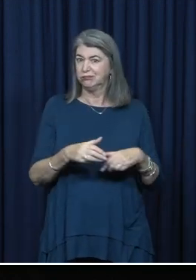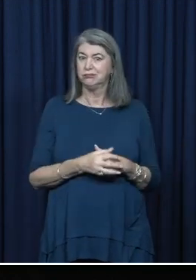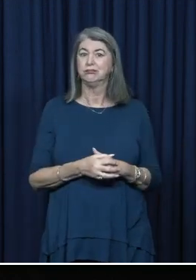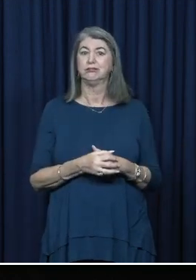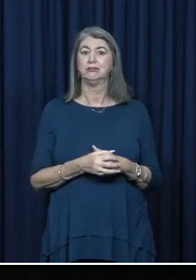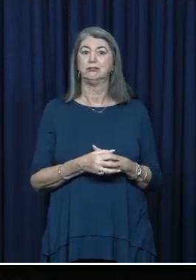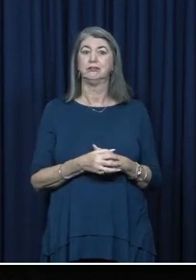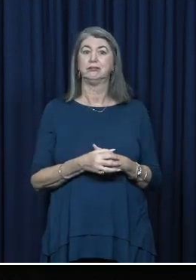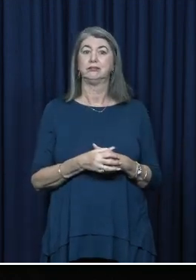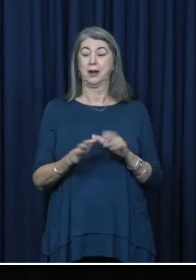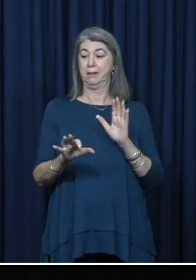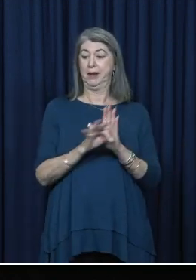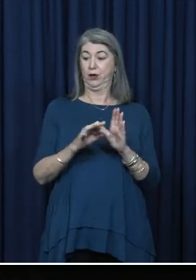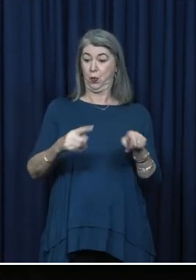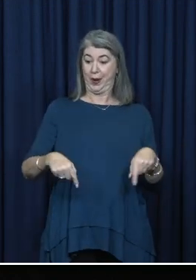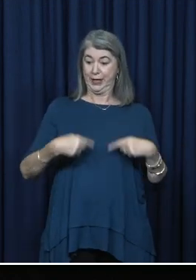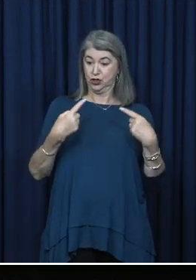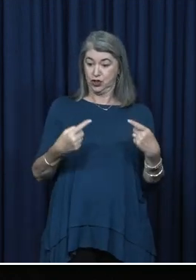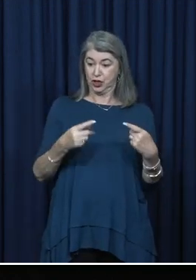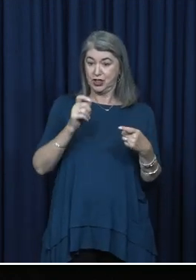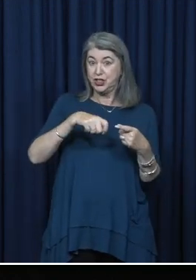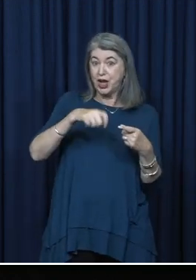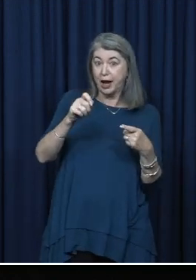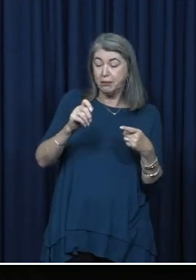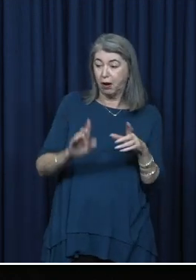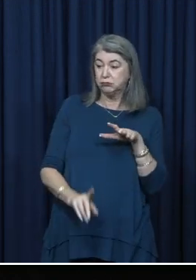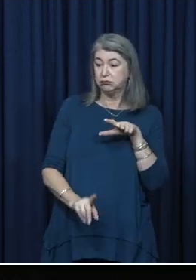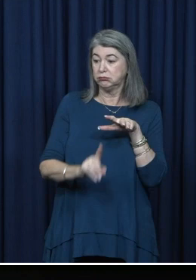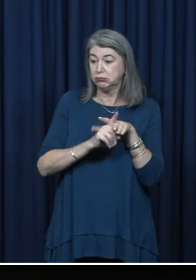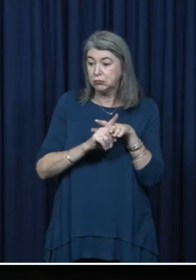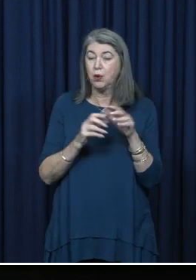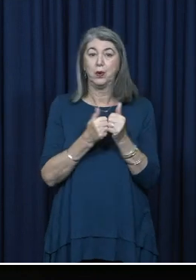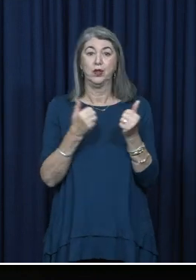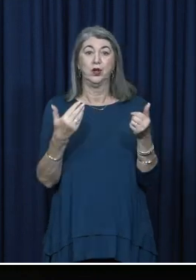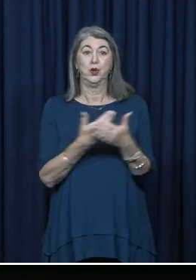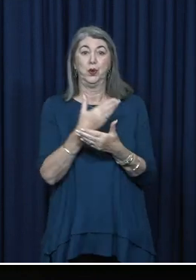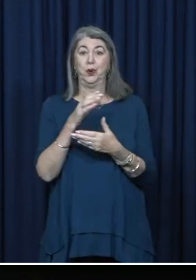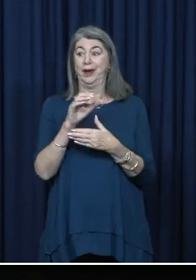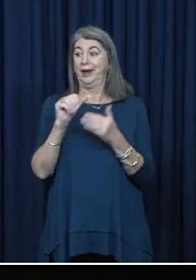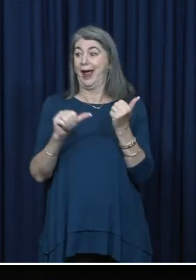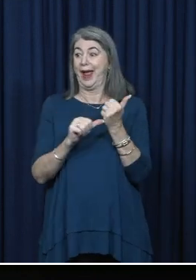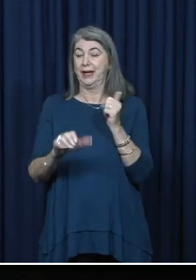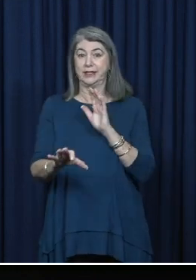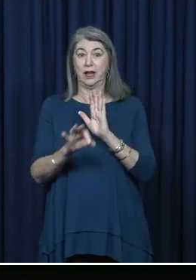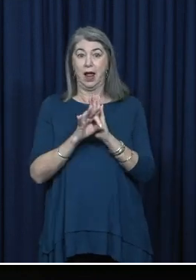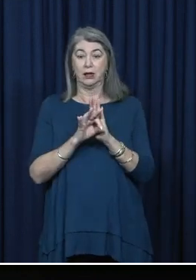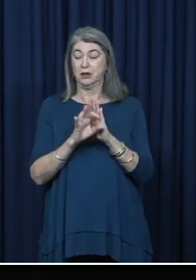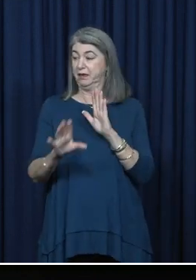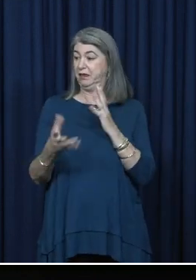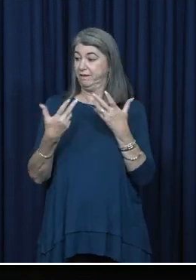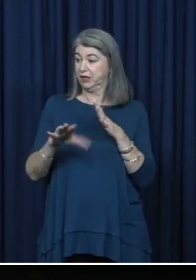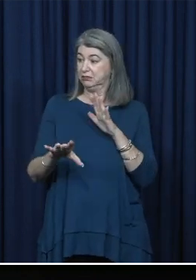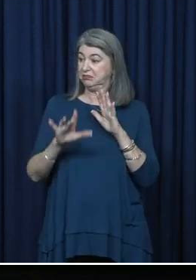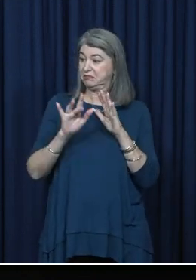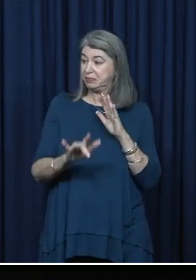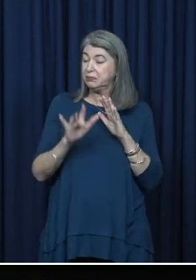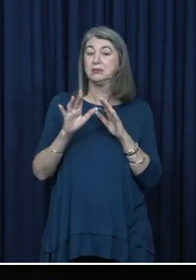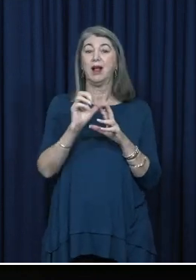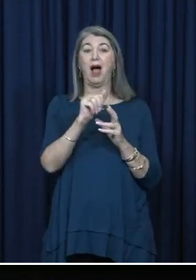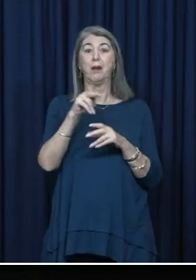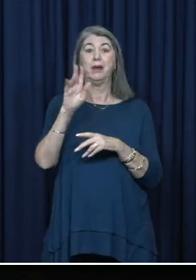you can select wheelchair. A check mark will come by your new mobility aid selection. Once you've selected it, click